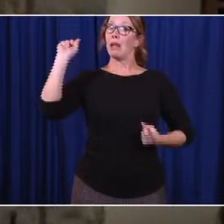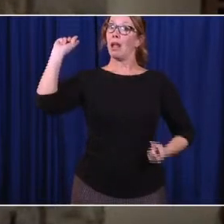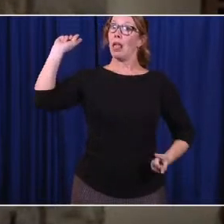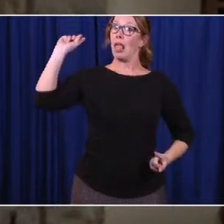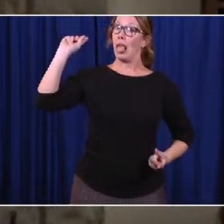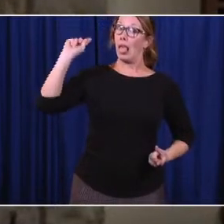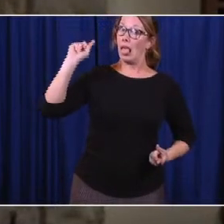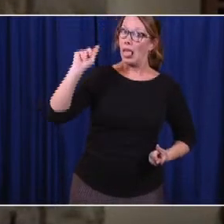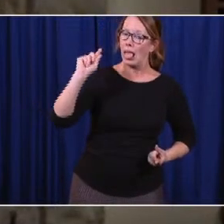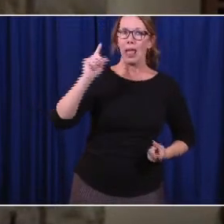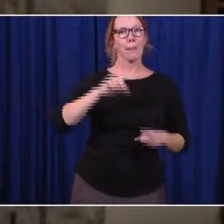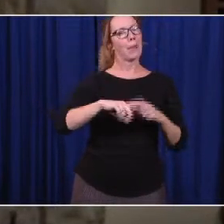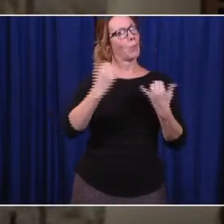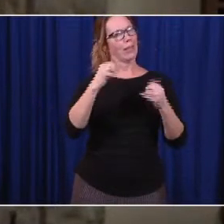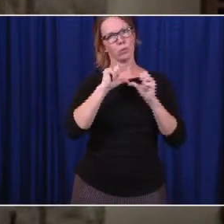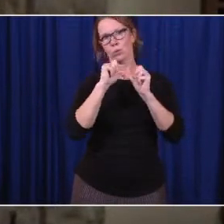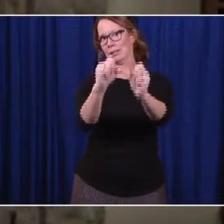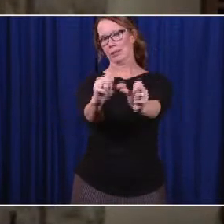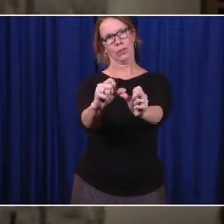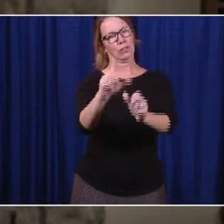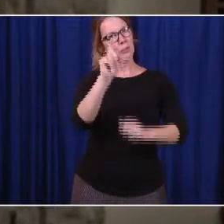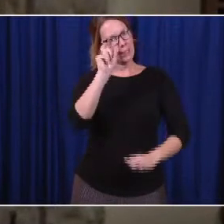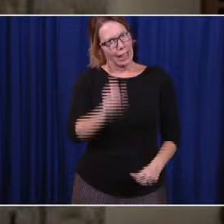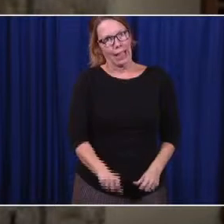that and to do it even more.